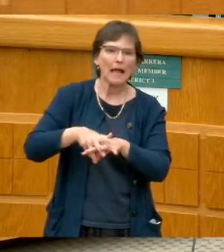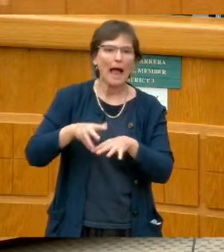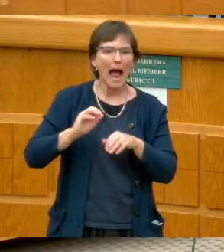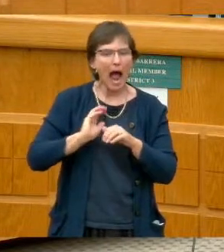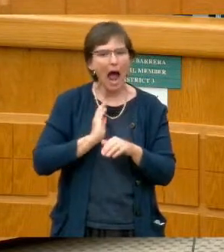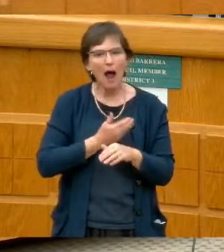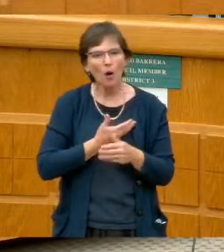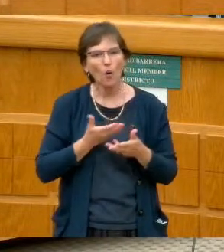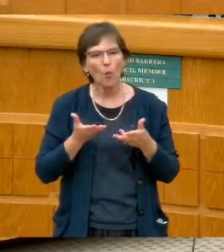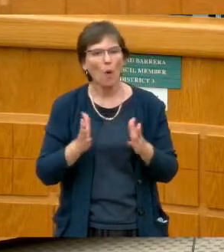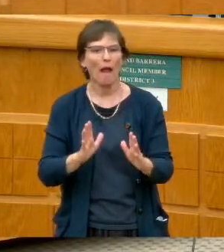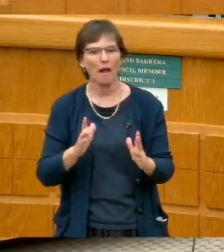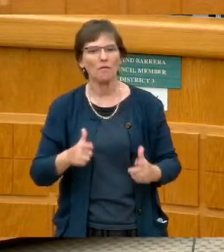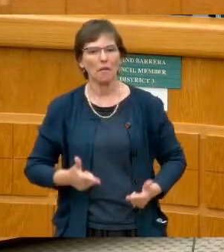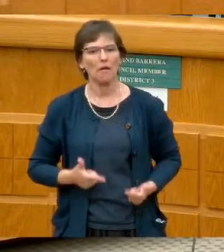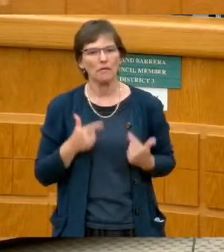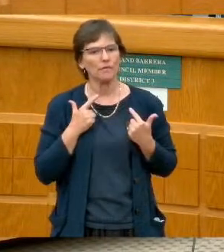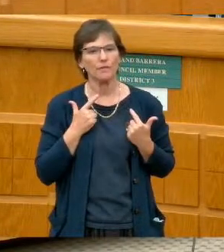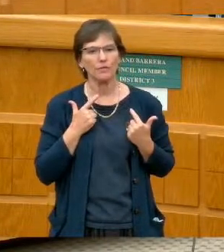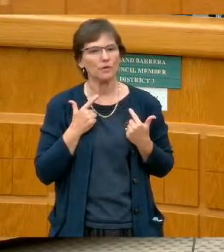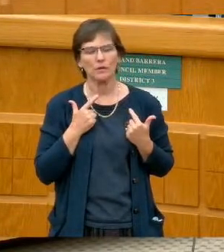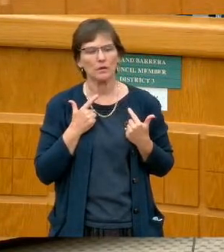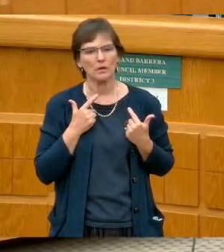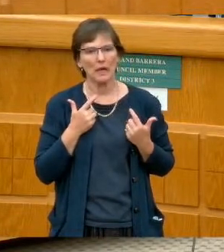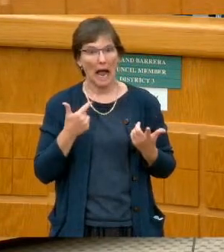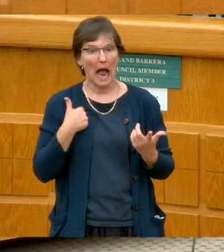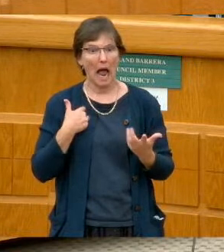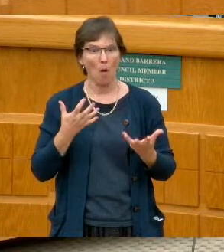has invaded our way of life.